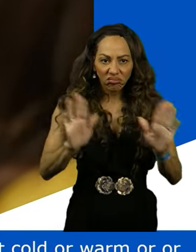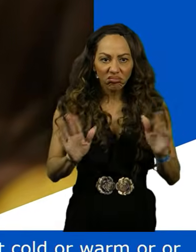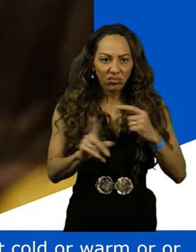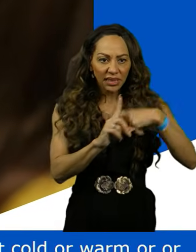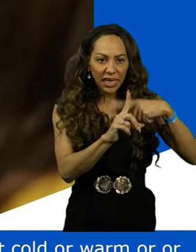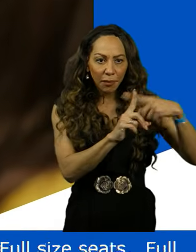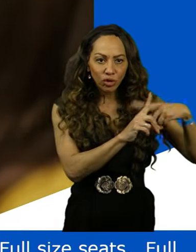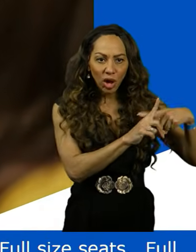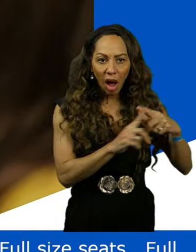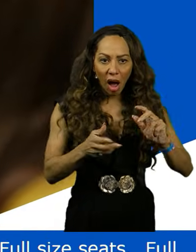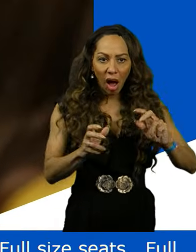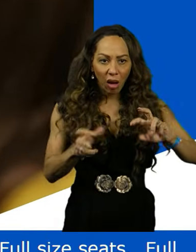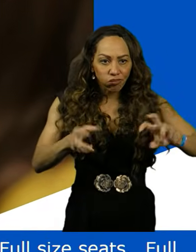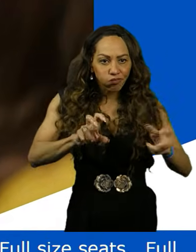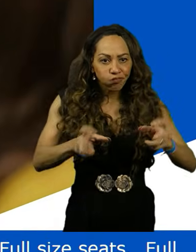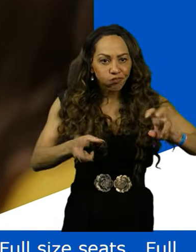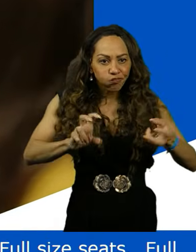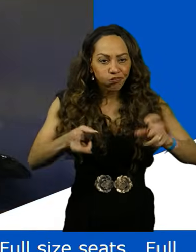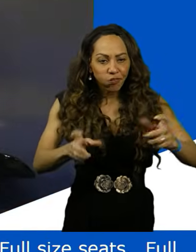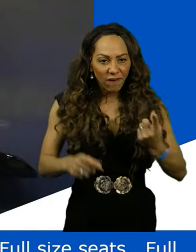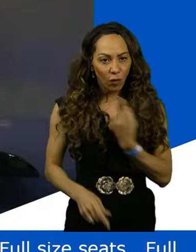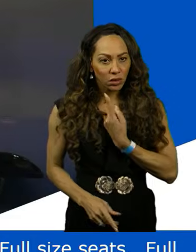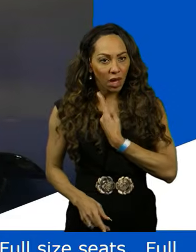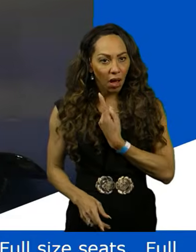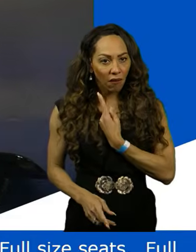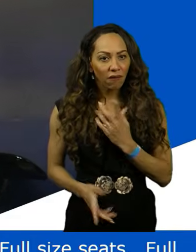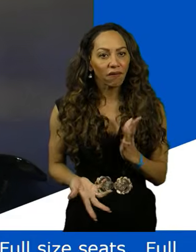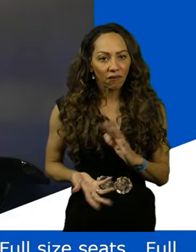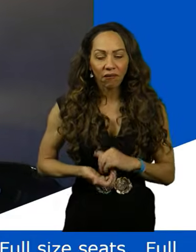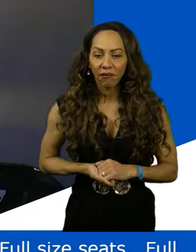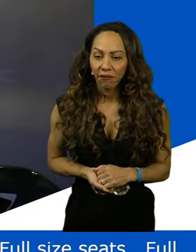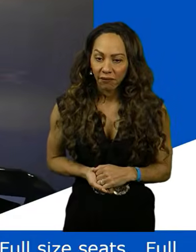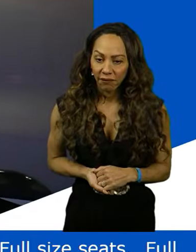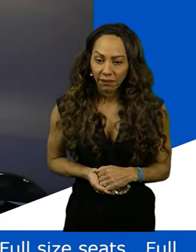every convenience you would expect. Lovely. And that is